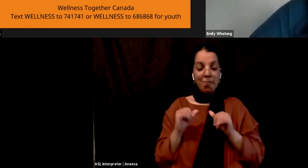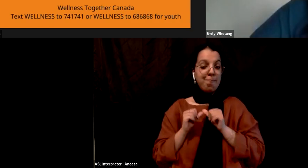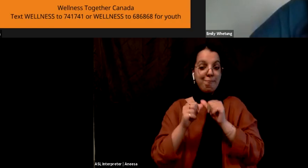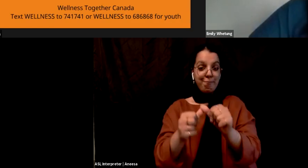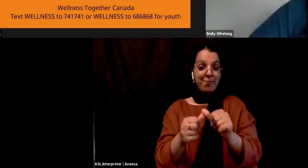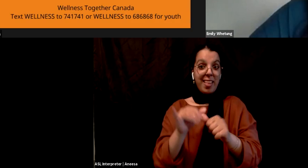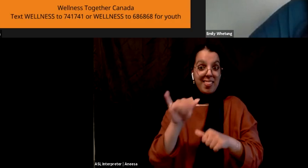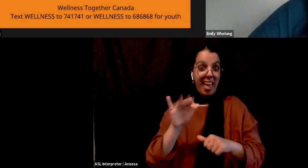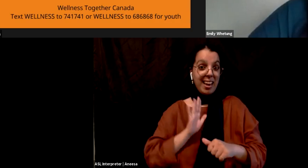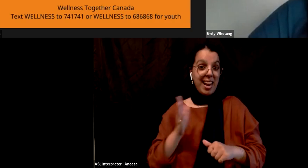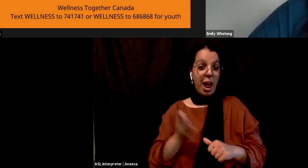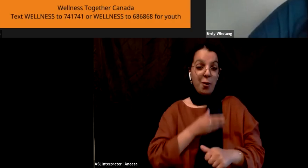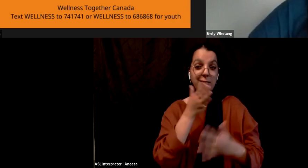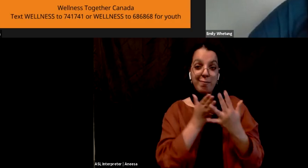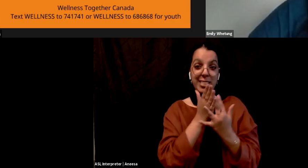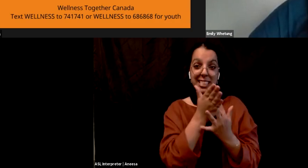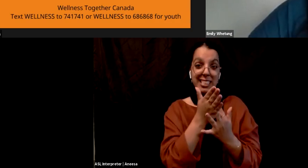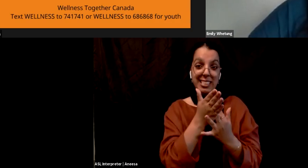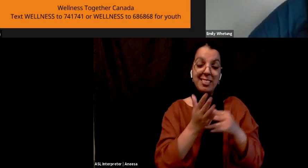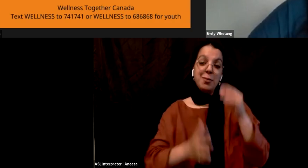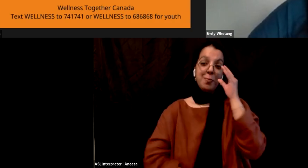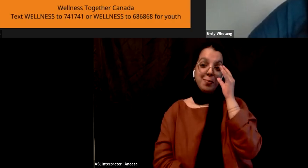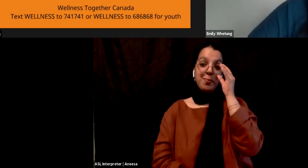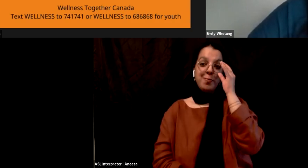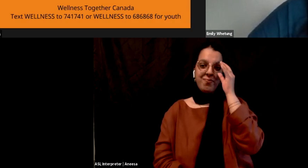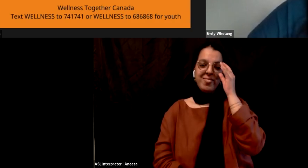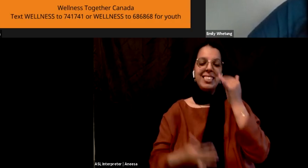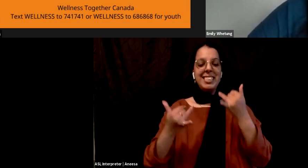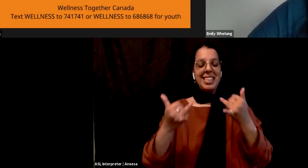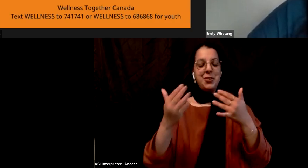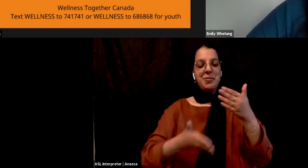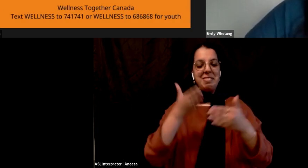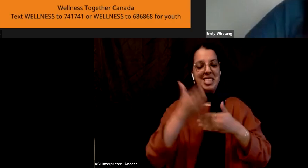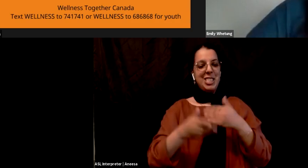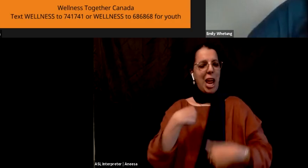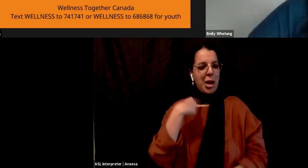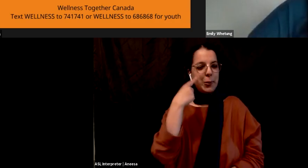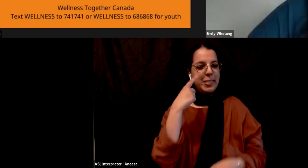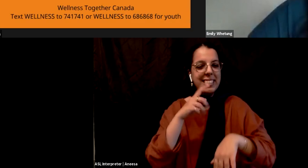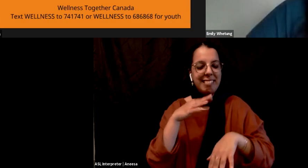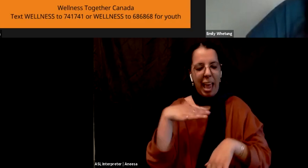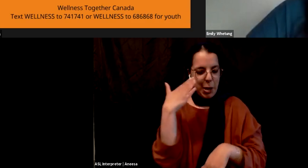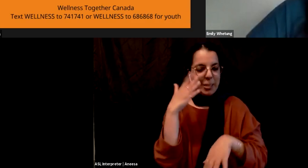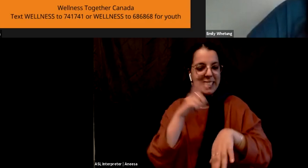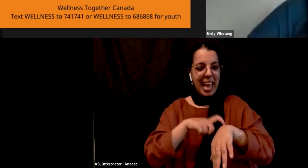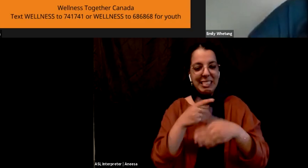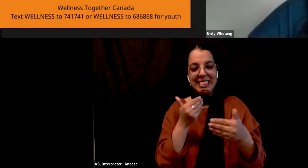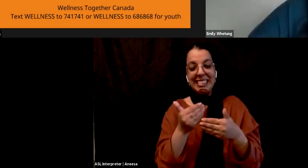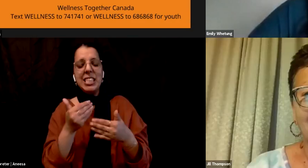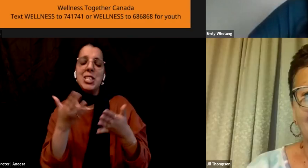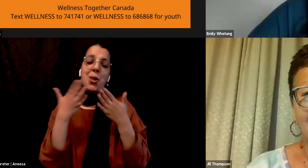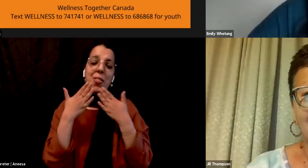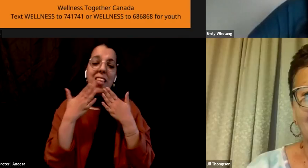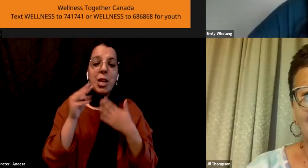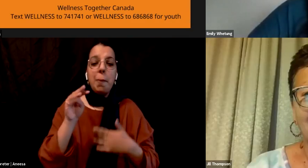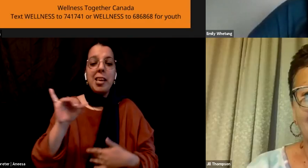is our resilience. I'd like to leave it there. I know we're running short on time. So Miigwech for joining us. Miigwech